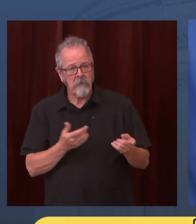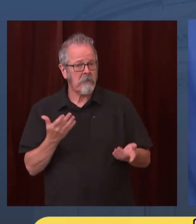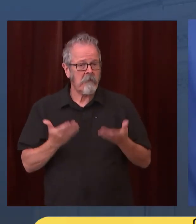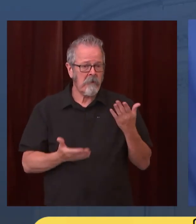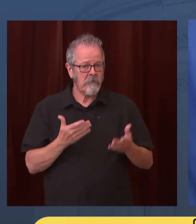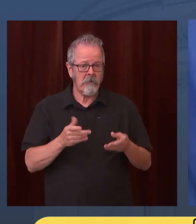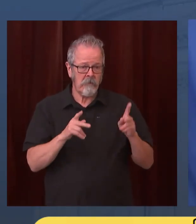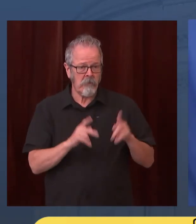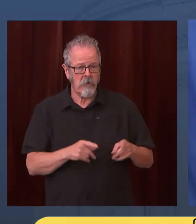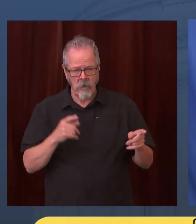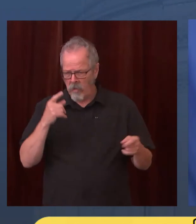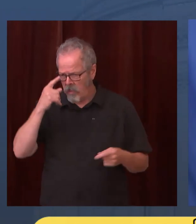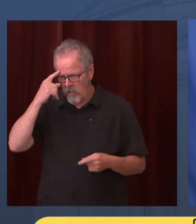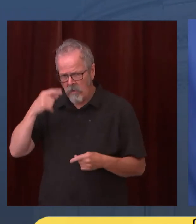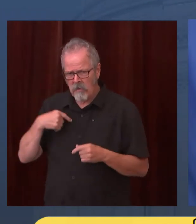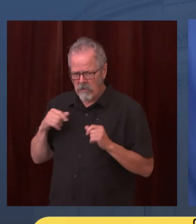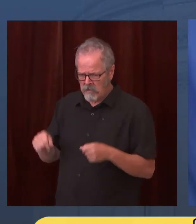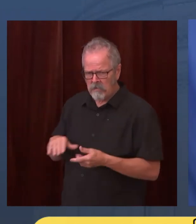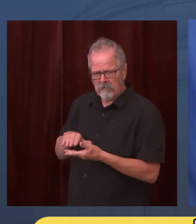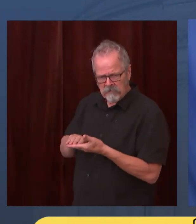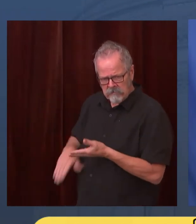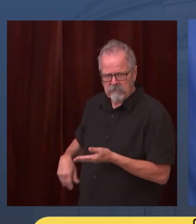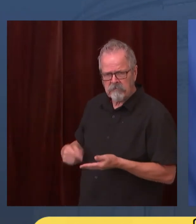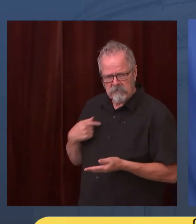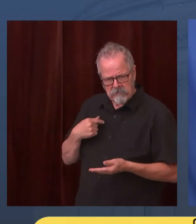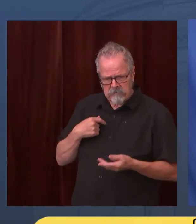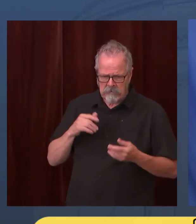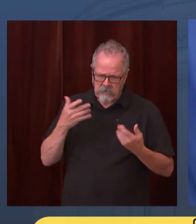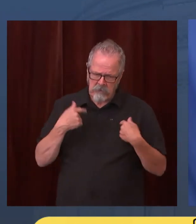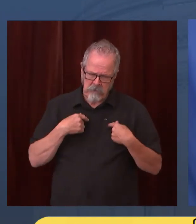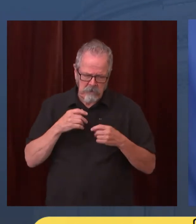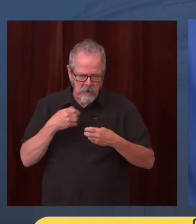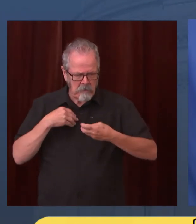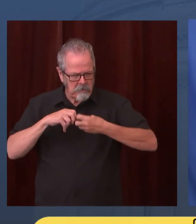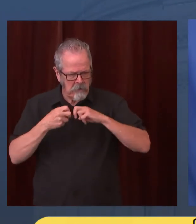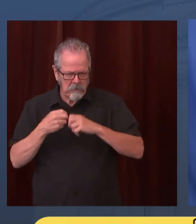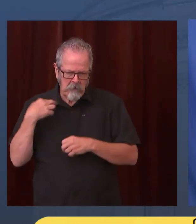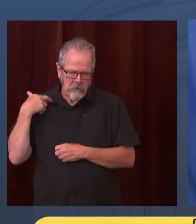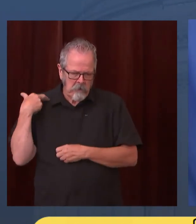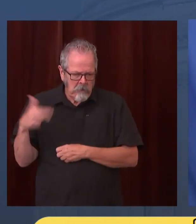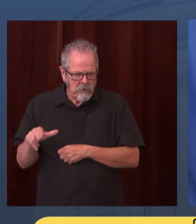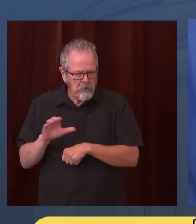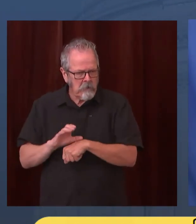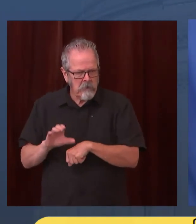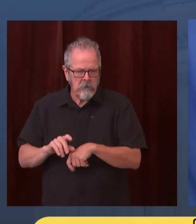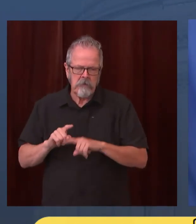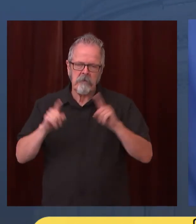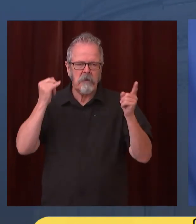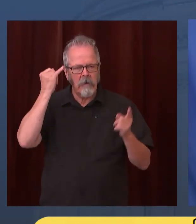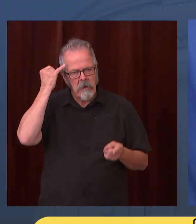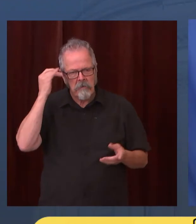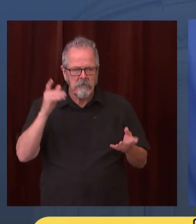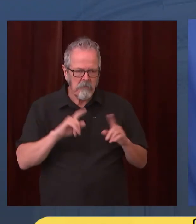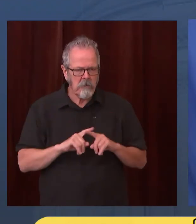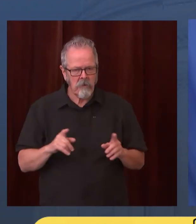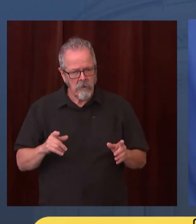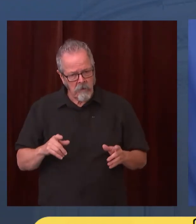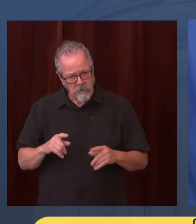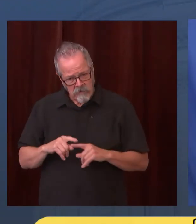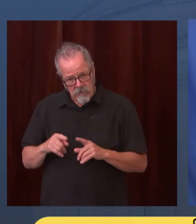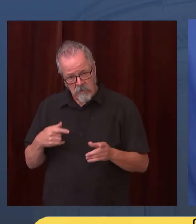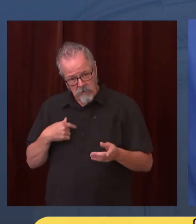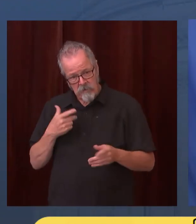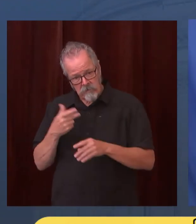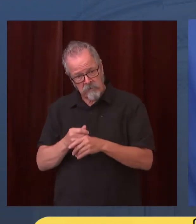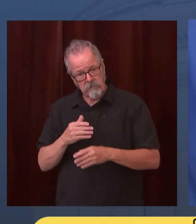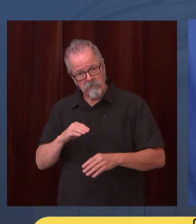they qualify for an accommodation if it cannot be made. So it'll be on an individualized basis. There's no